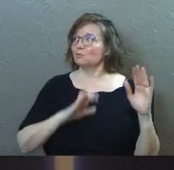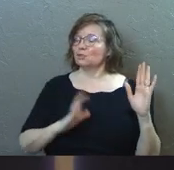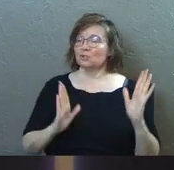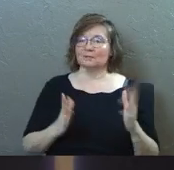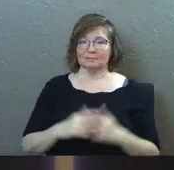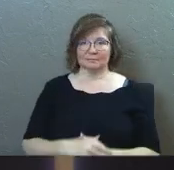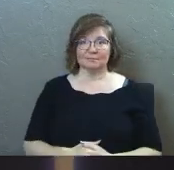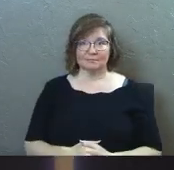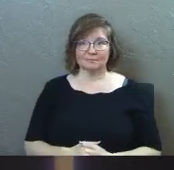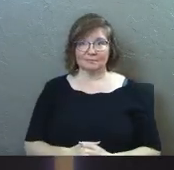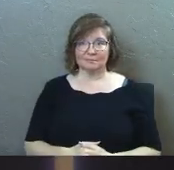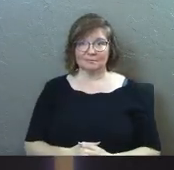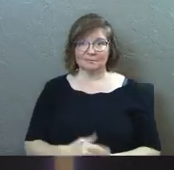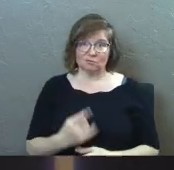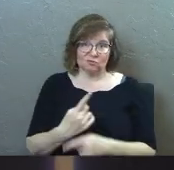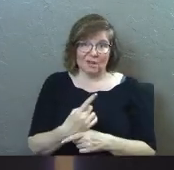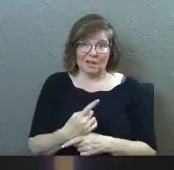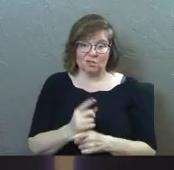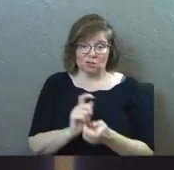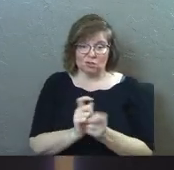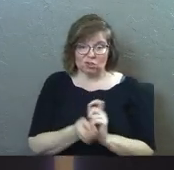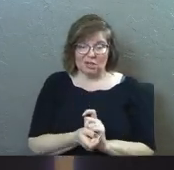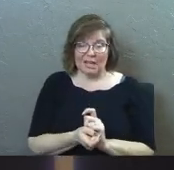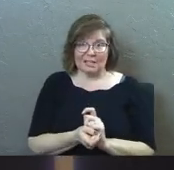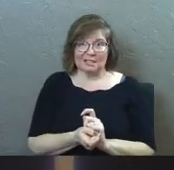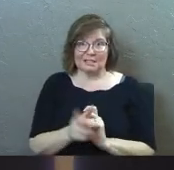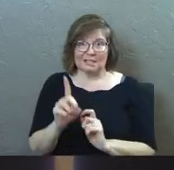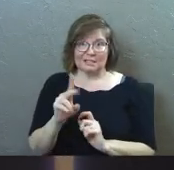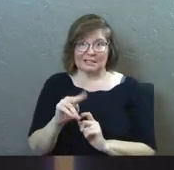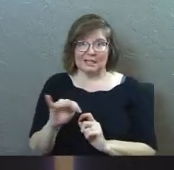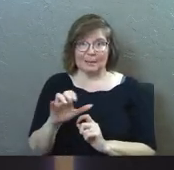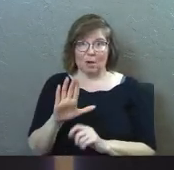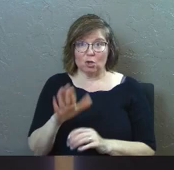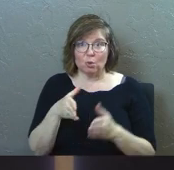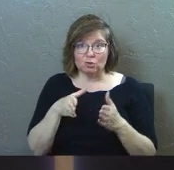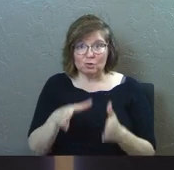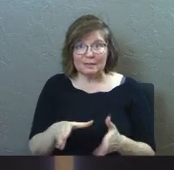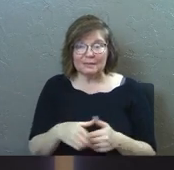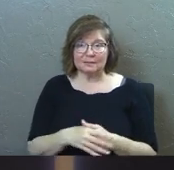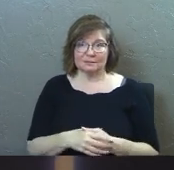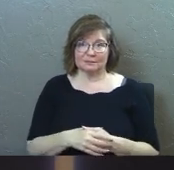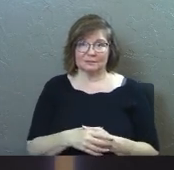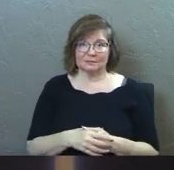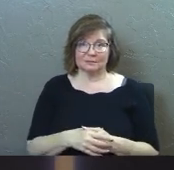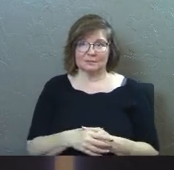Christian, right? You've changed the dynamic on your street.